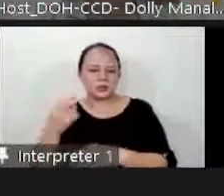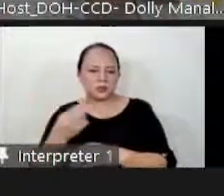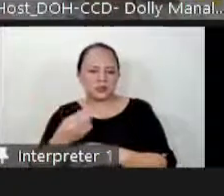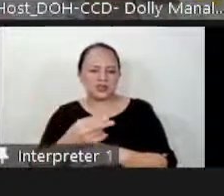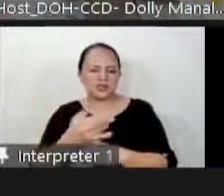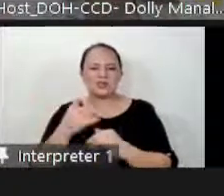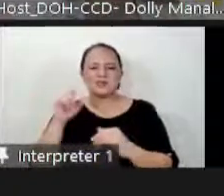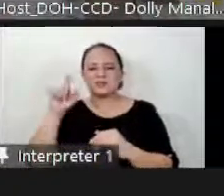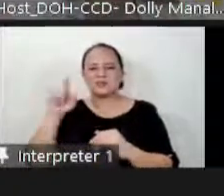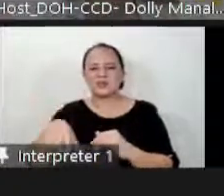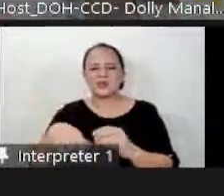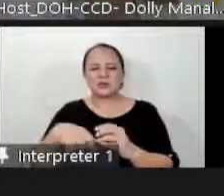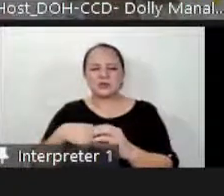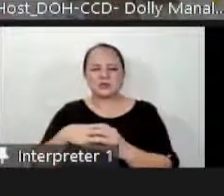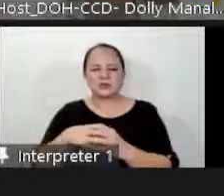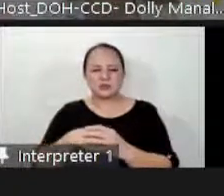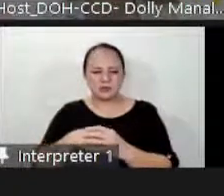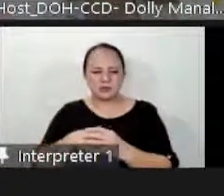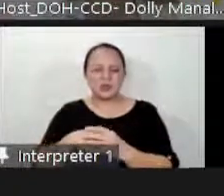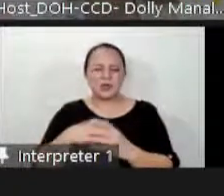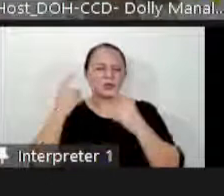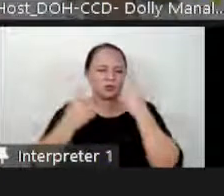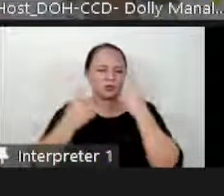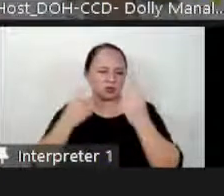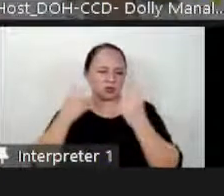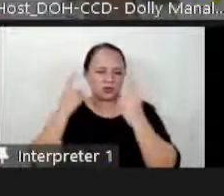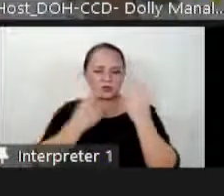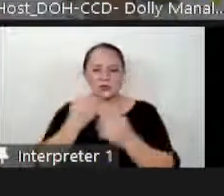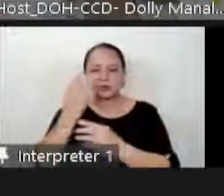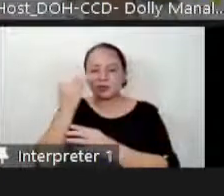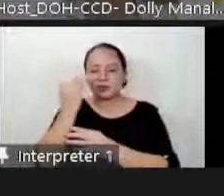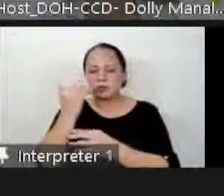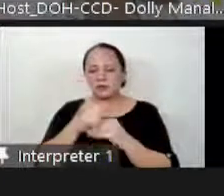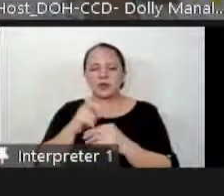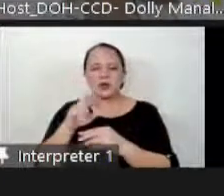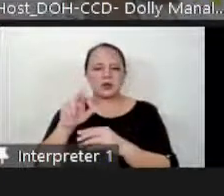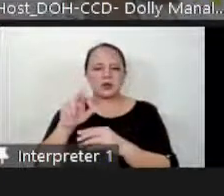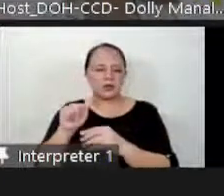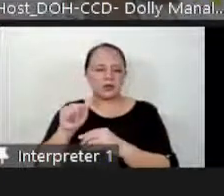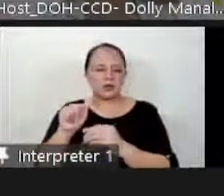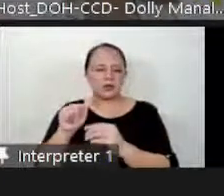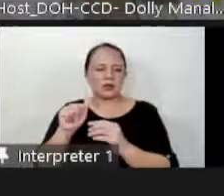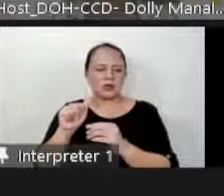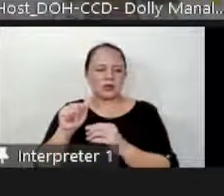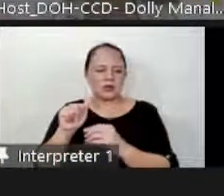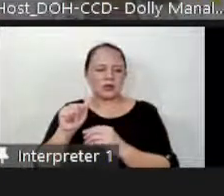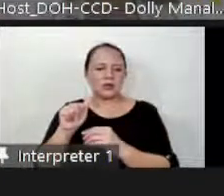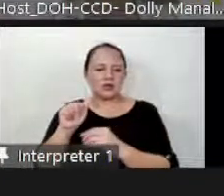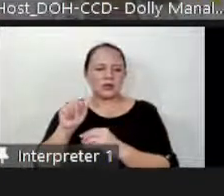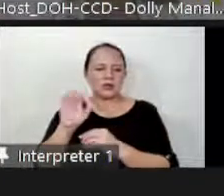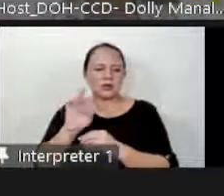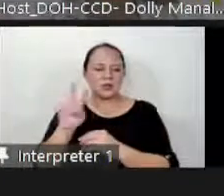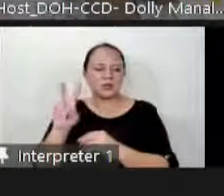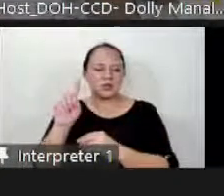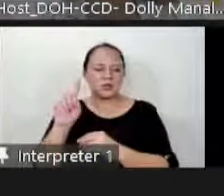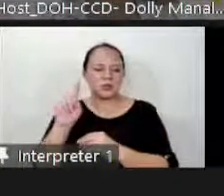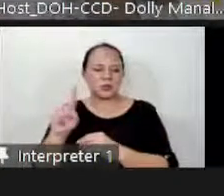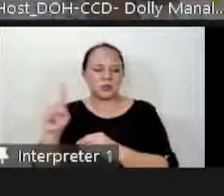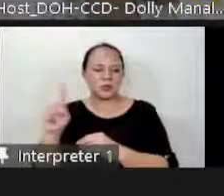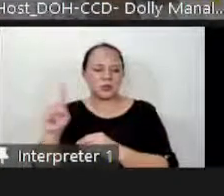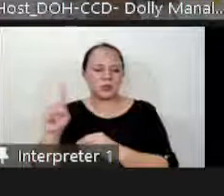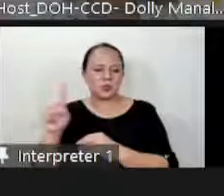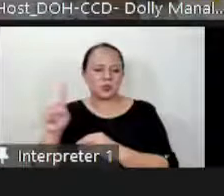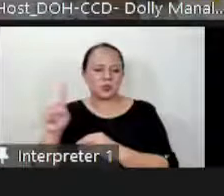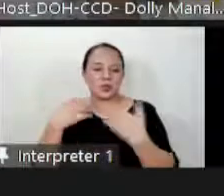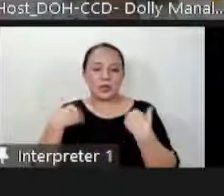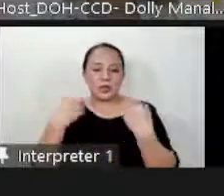likewise a concern considering that RA 91 or 9211 is fundamentally a health